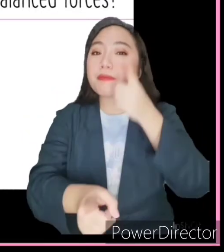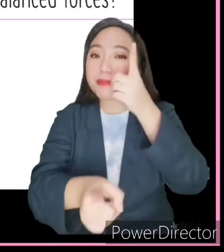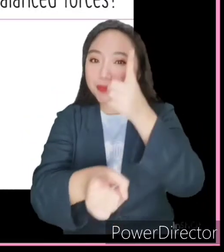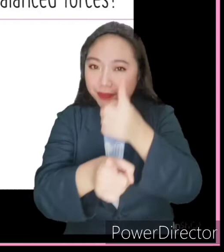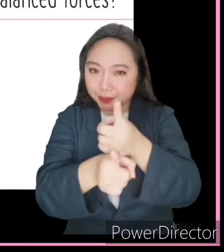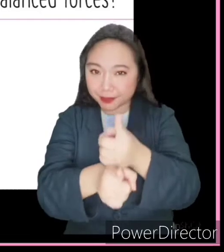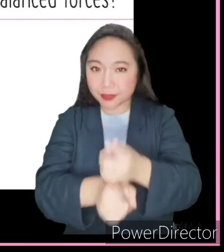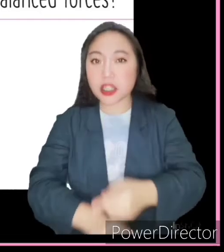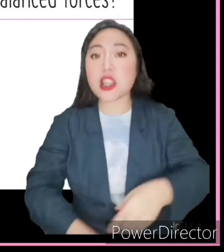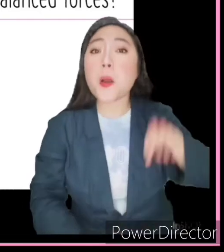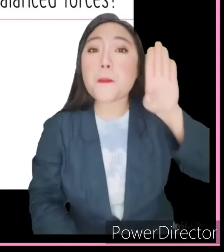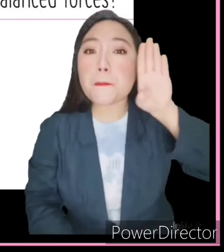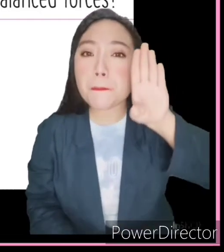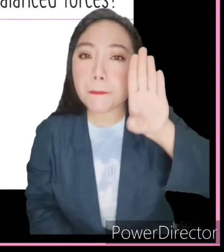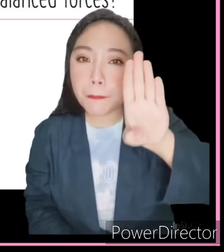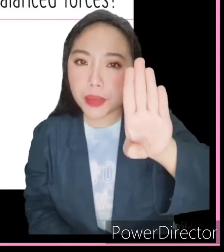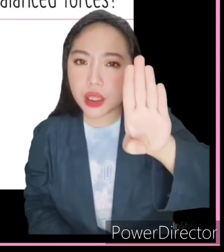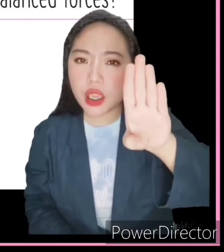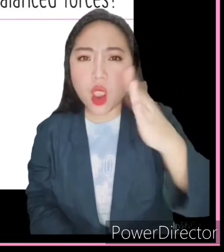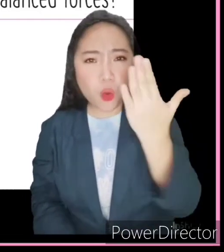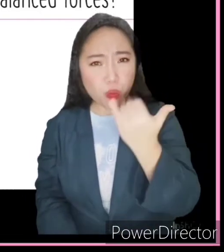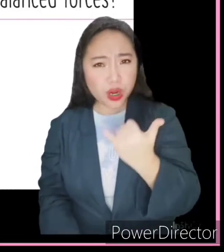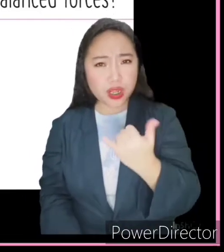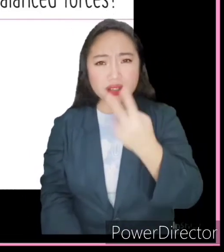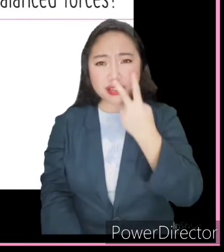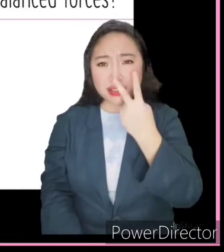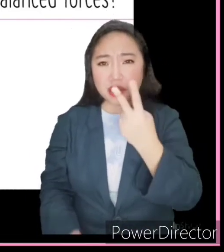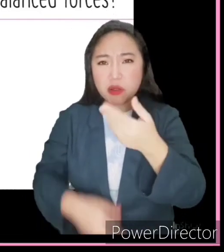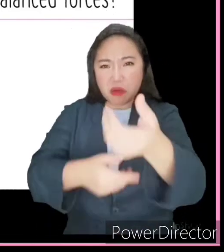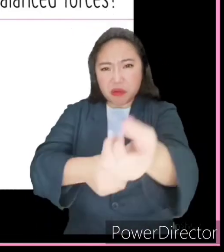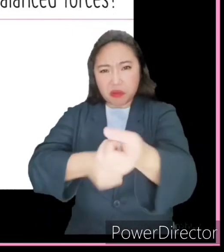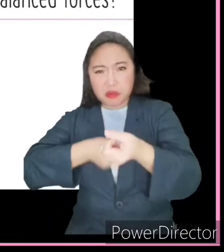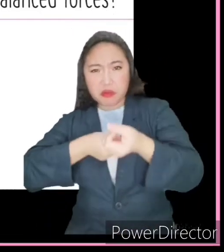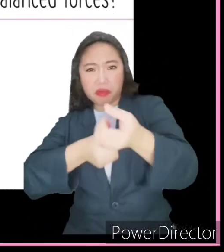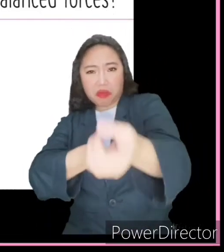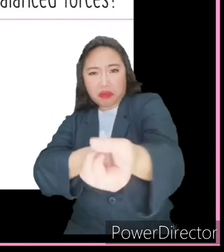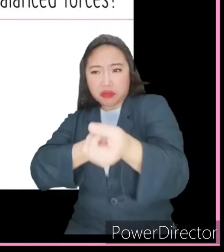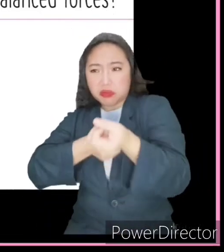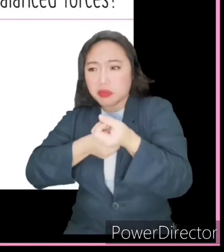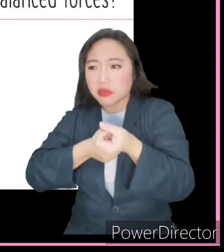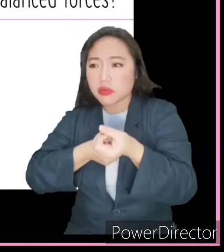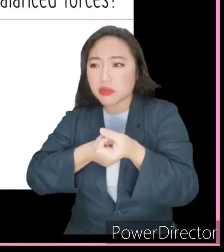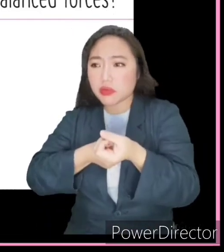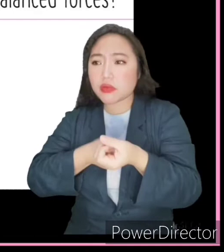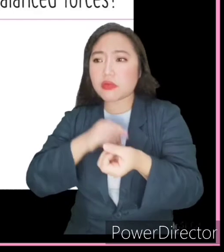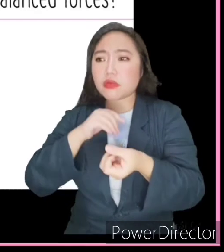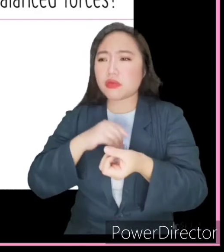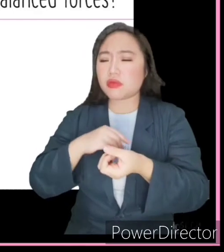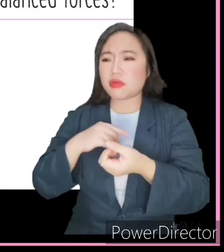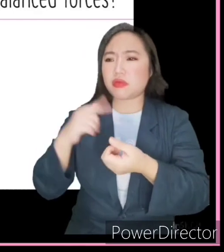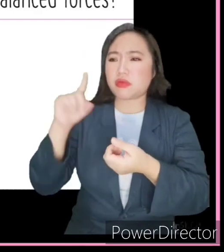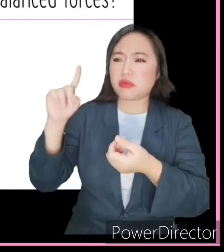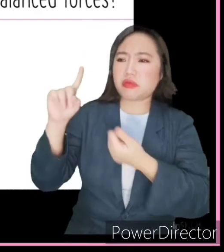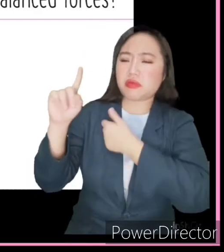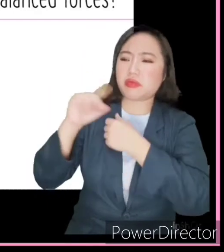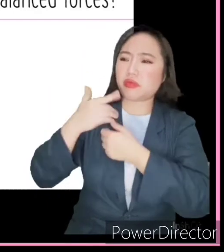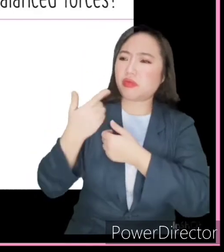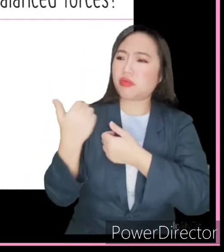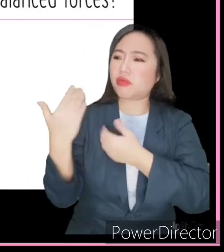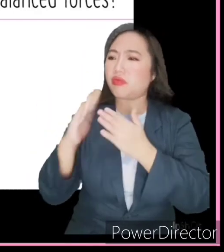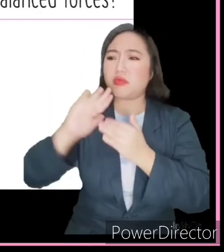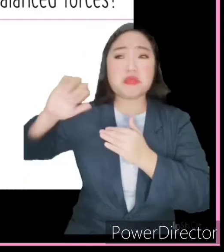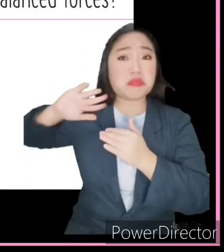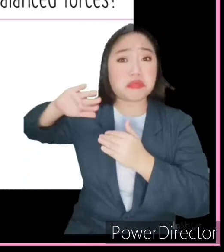Correct, it's letter B. Why? When you look at the teams that are pulling the ropes, you would see the